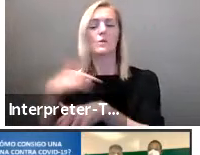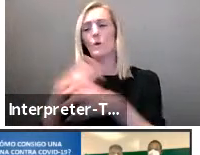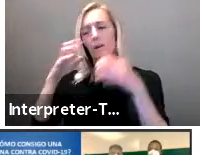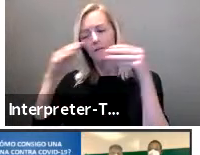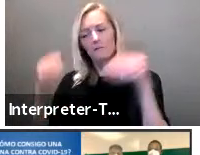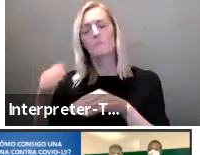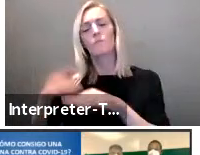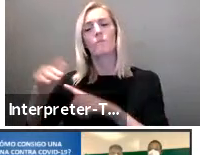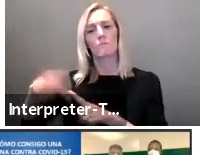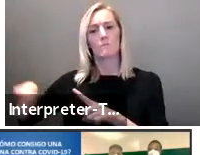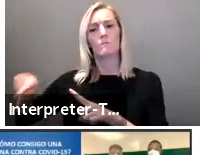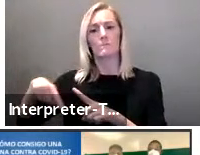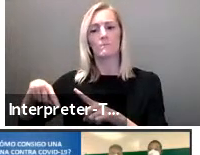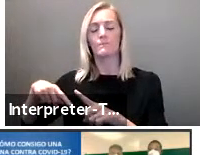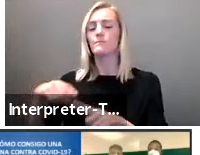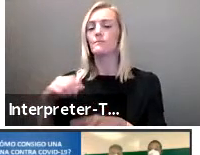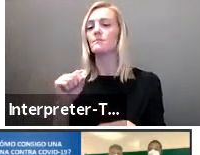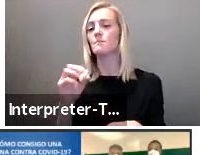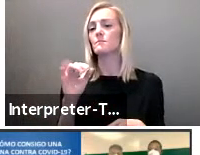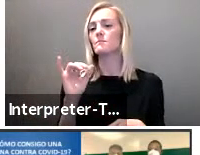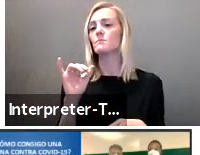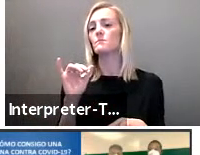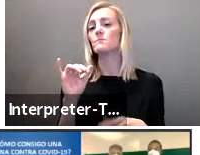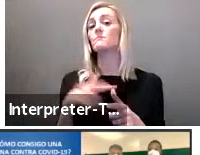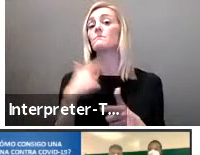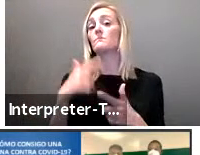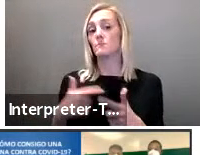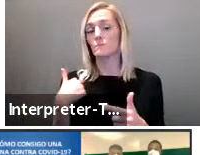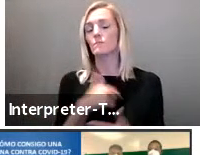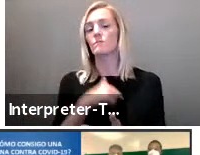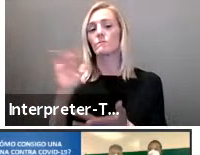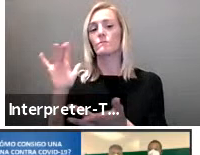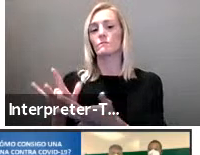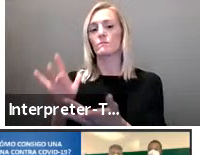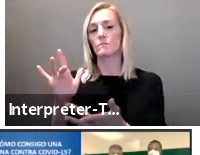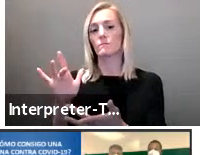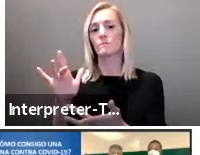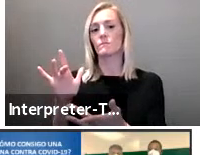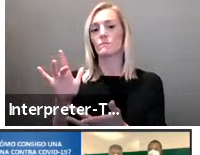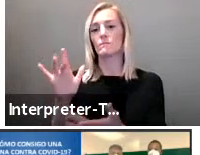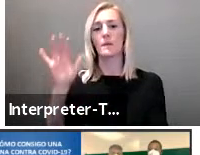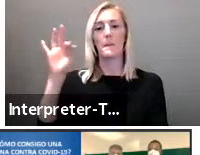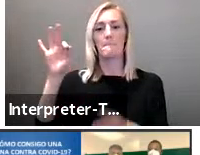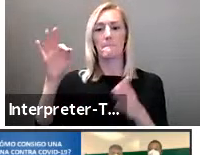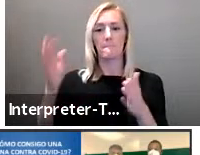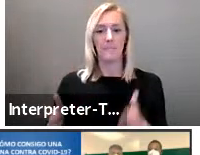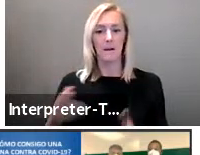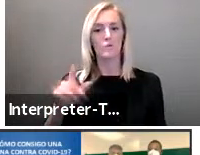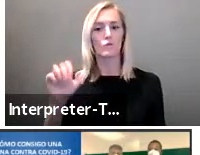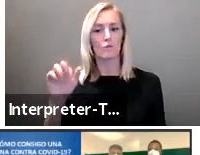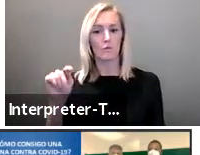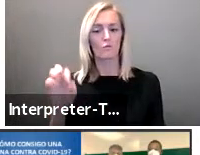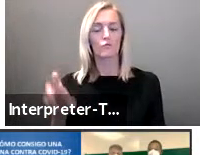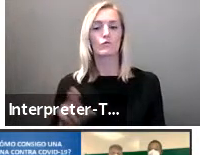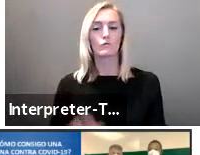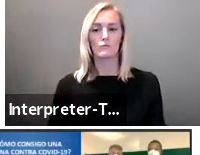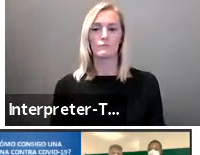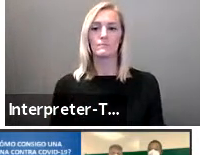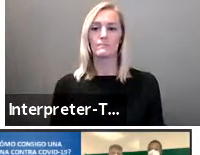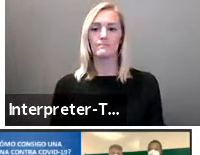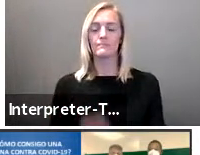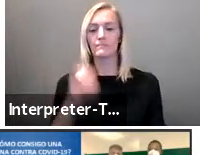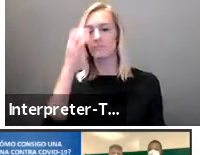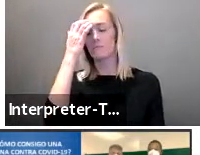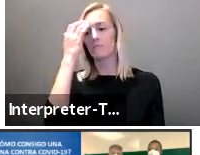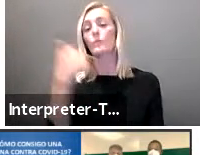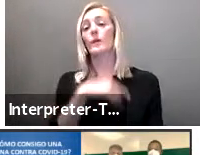areas. And so that also put us in contact with Pastor Carter. We worked an event for